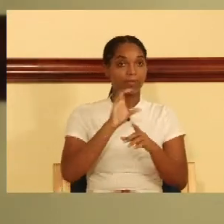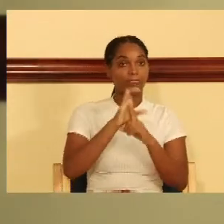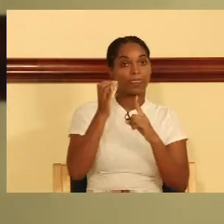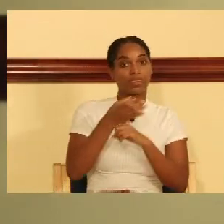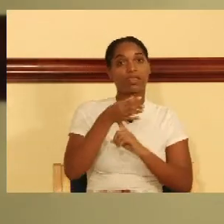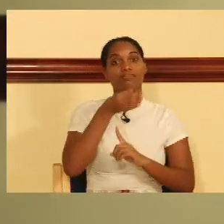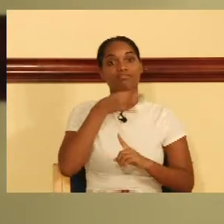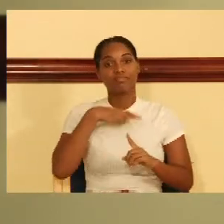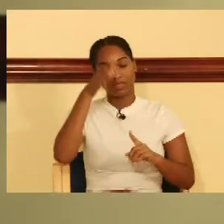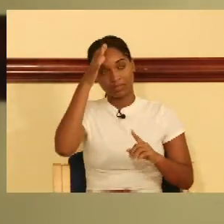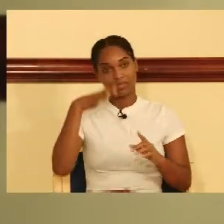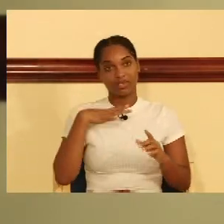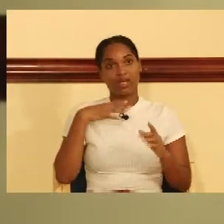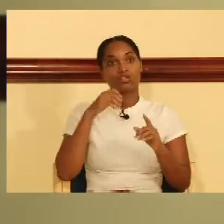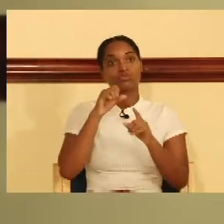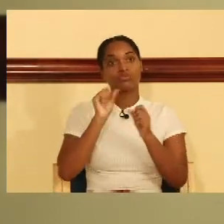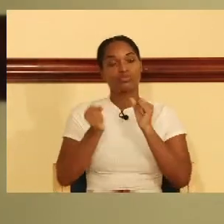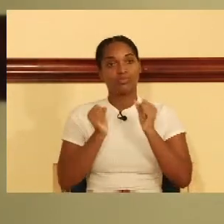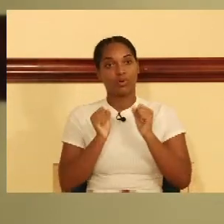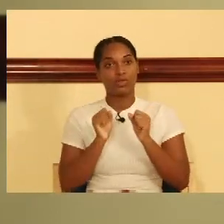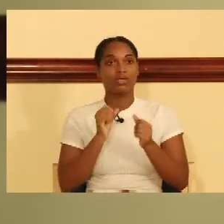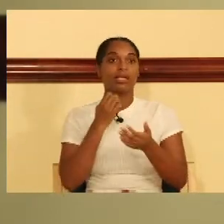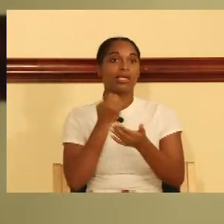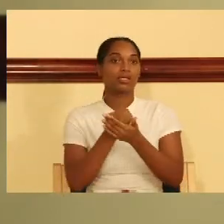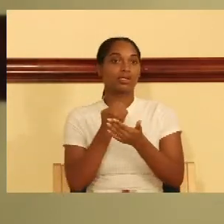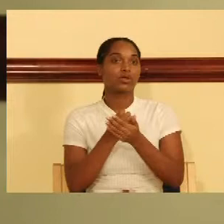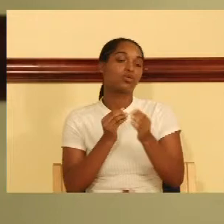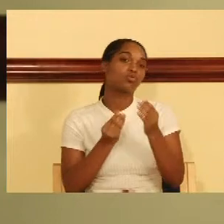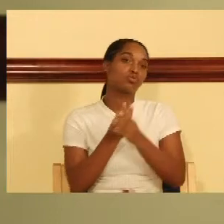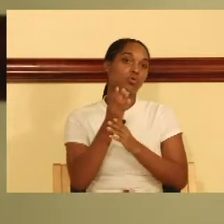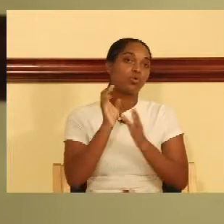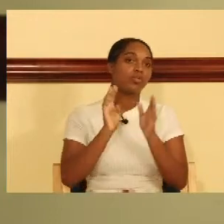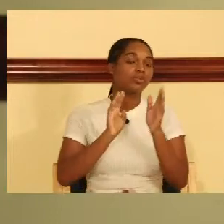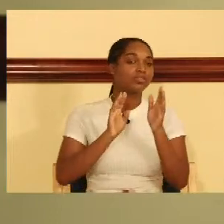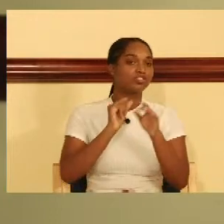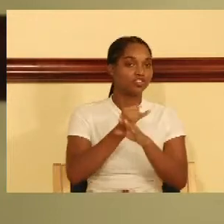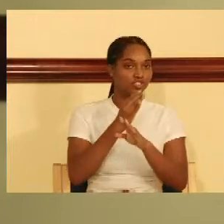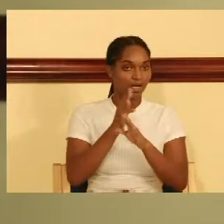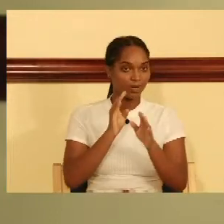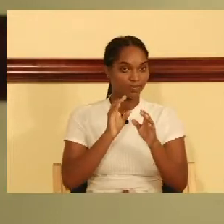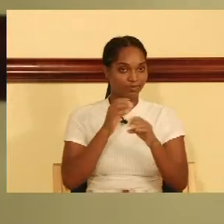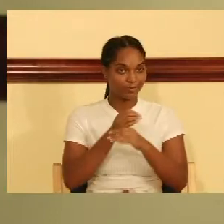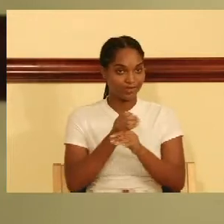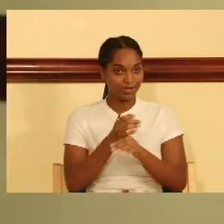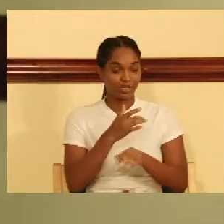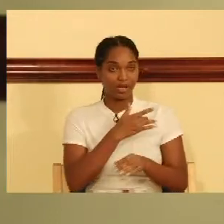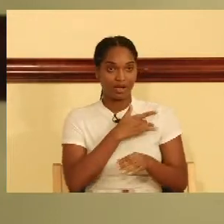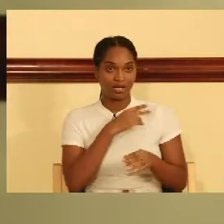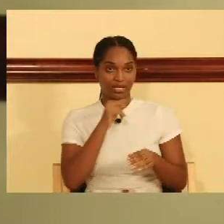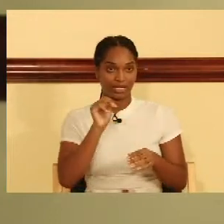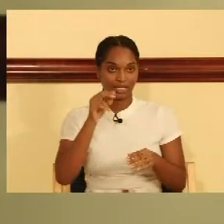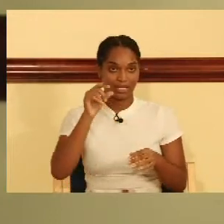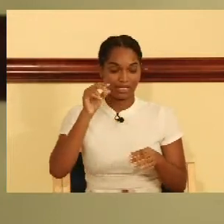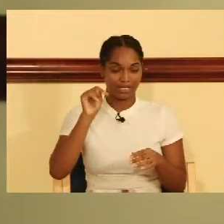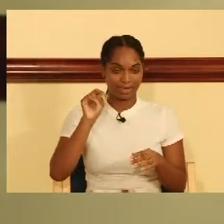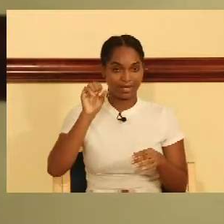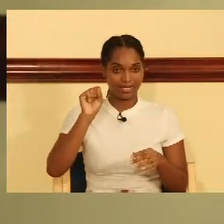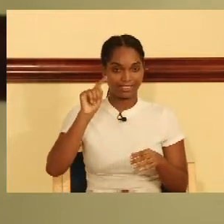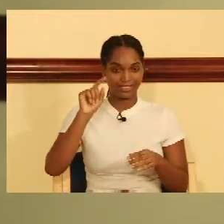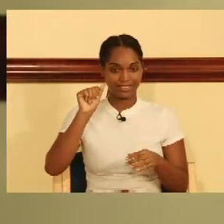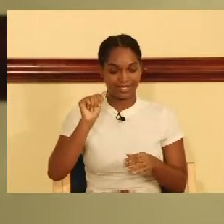and Sport, the Ministry of Economic Growth and Job Creation, the Heart NSTA Trust, Path,